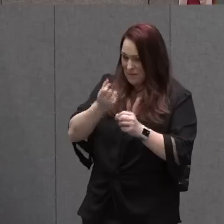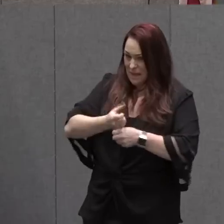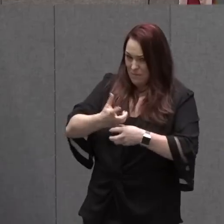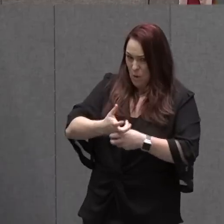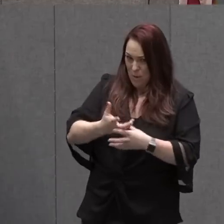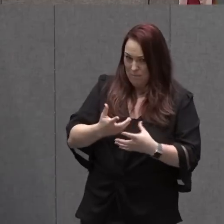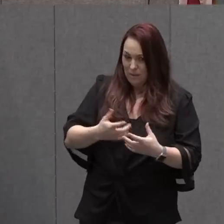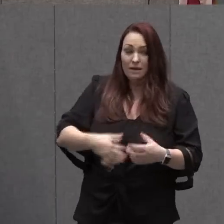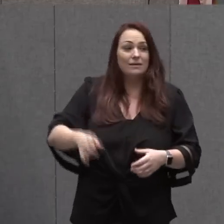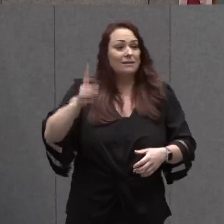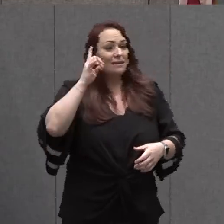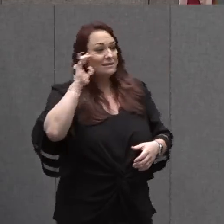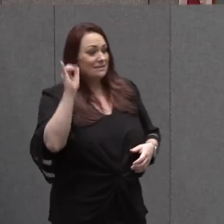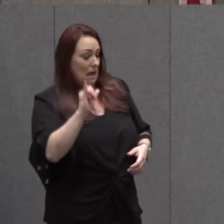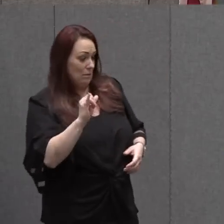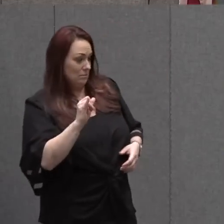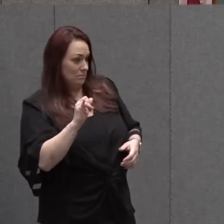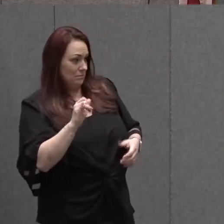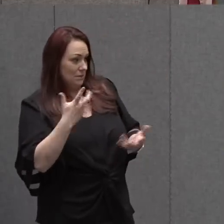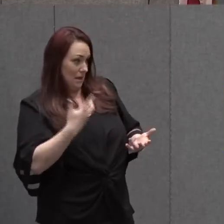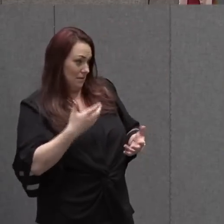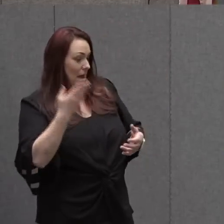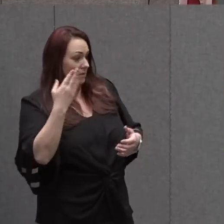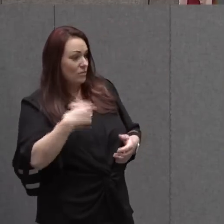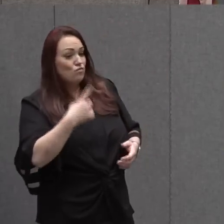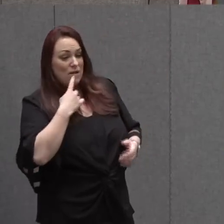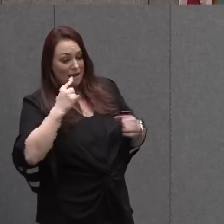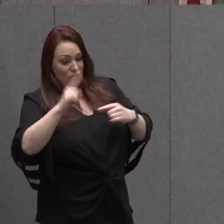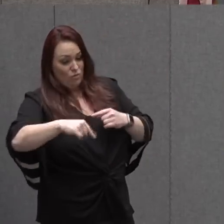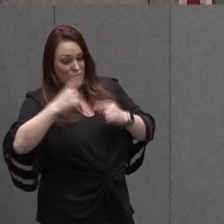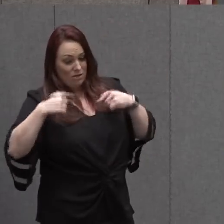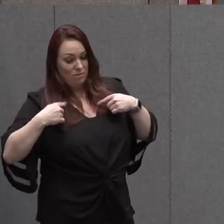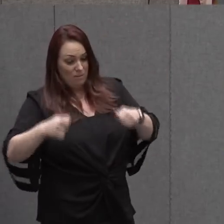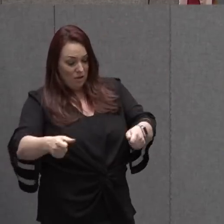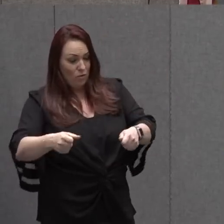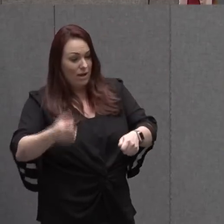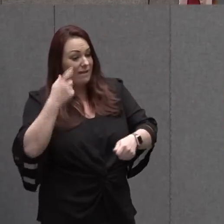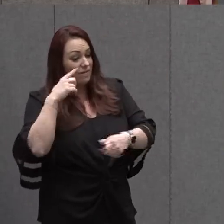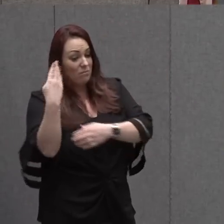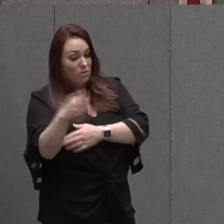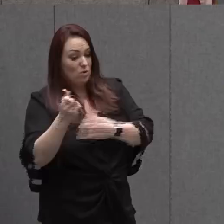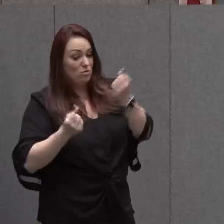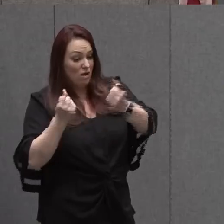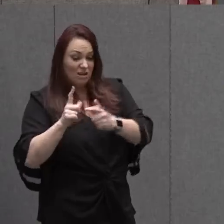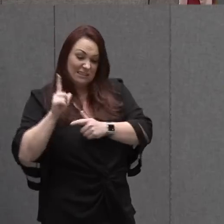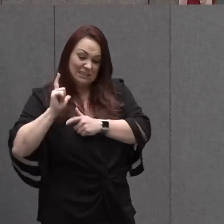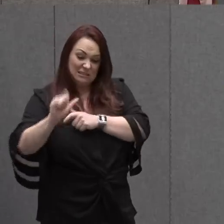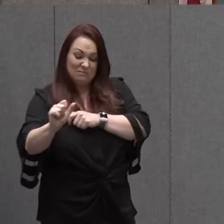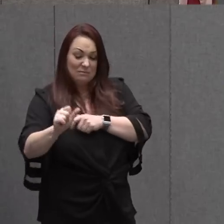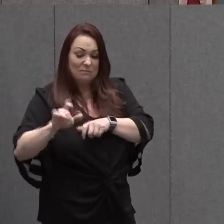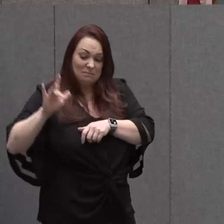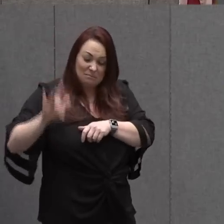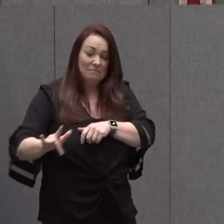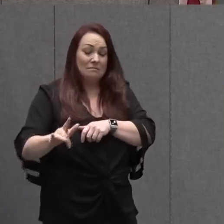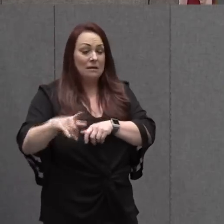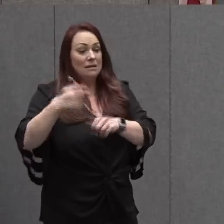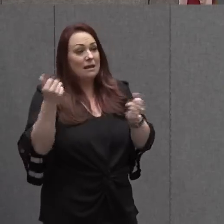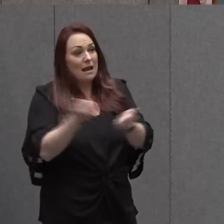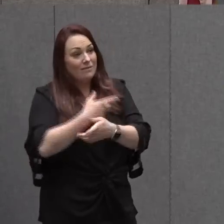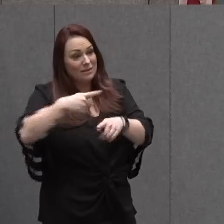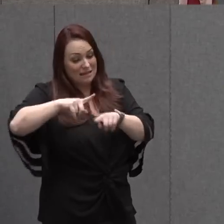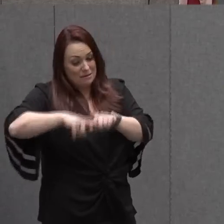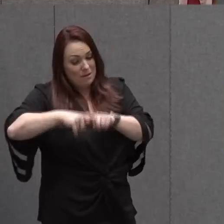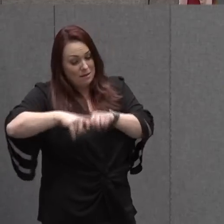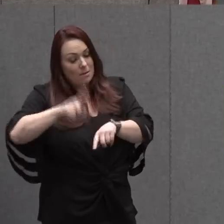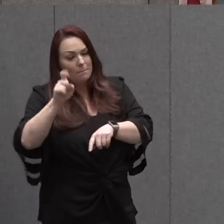but if a blue car is speeding down the road, it probably has a reason to, and if it sounds like everything depends upon it, it must be a super